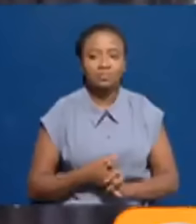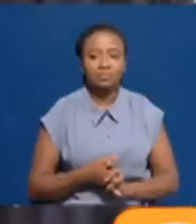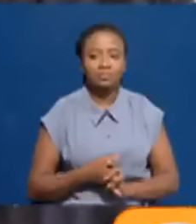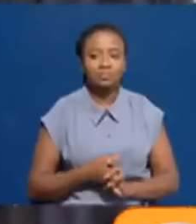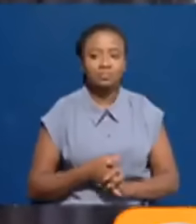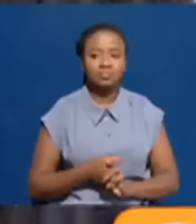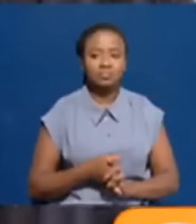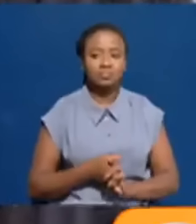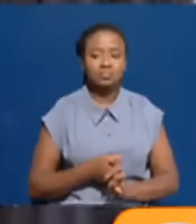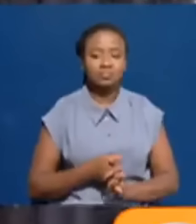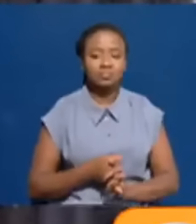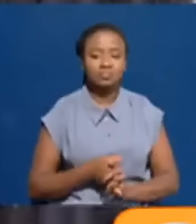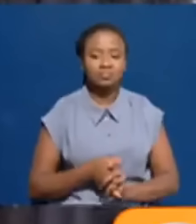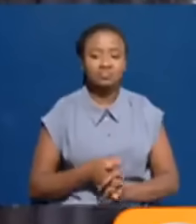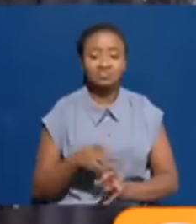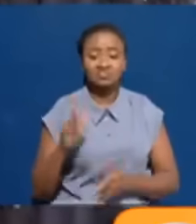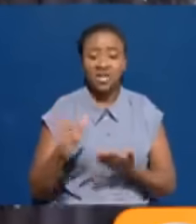not so much.